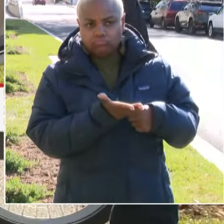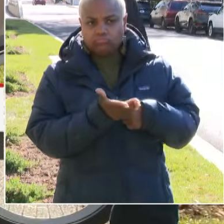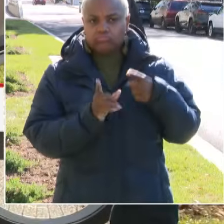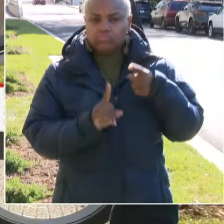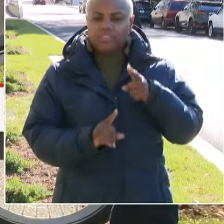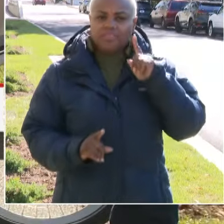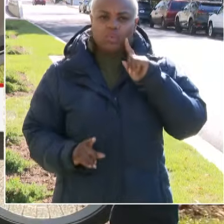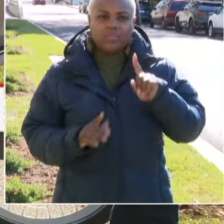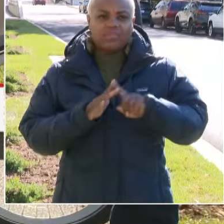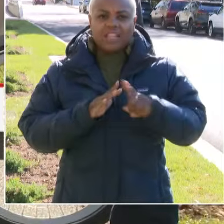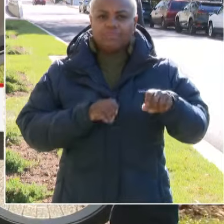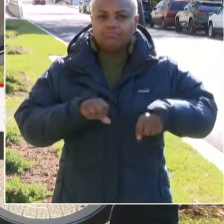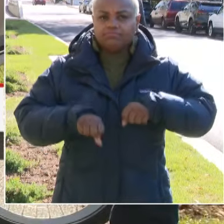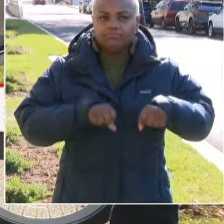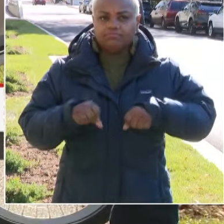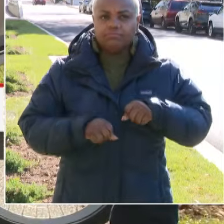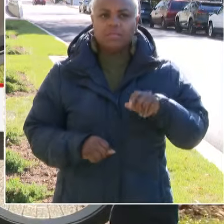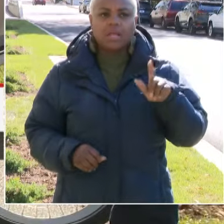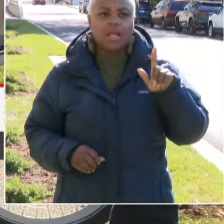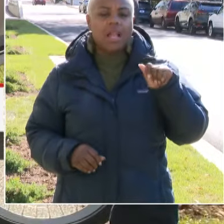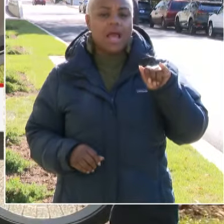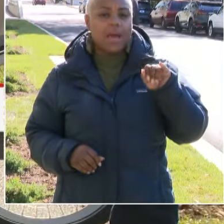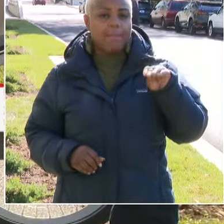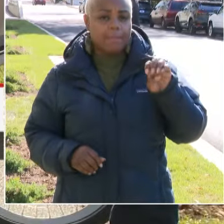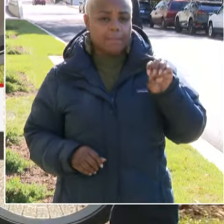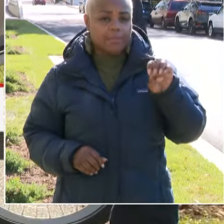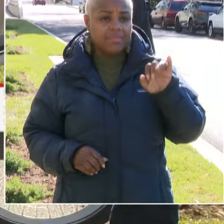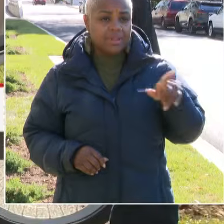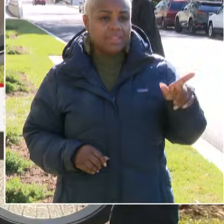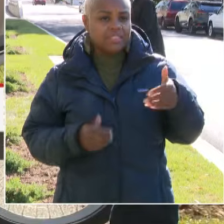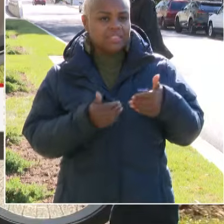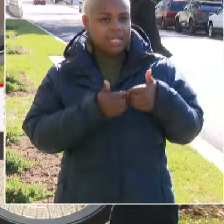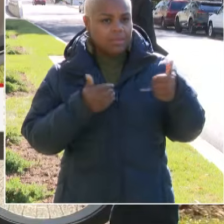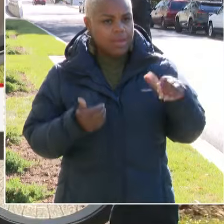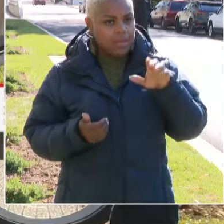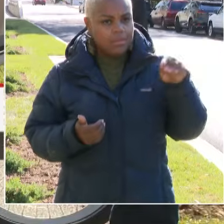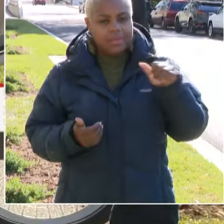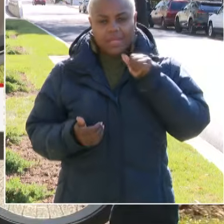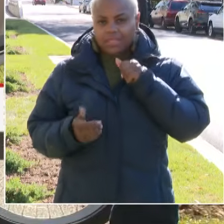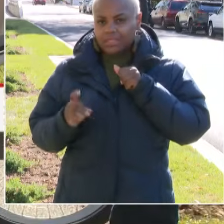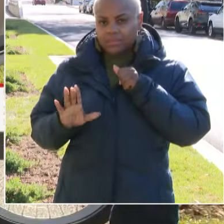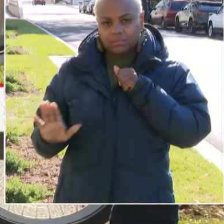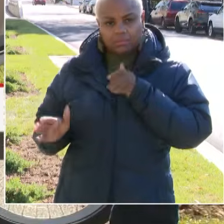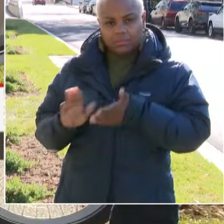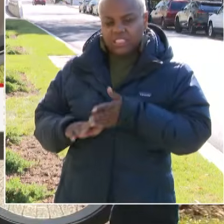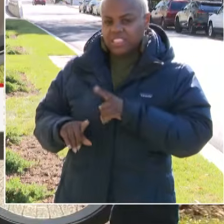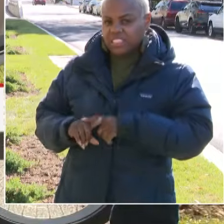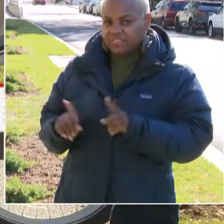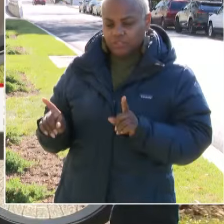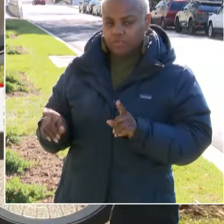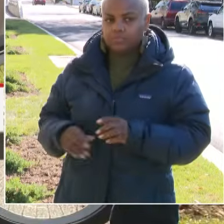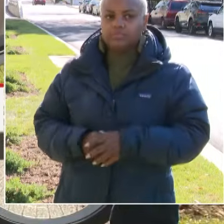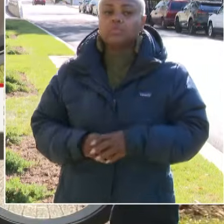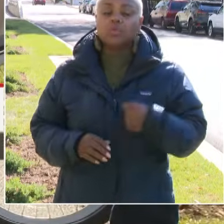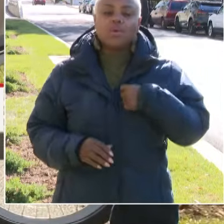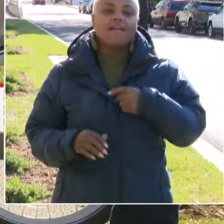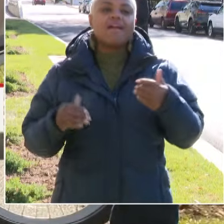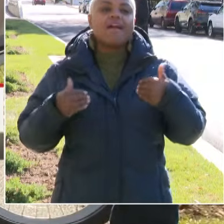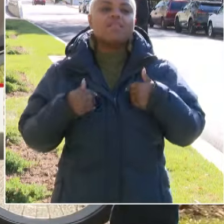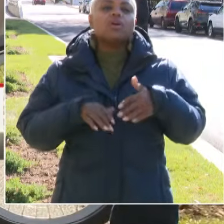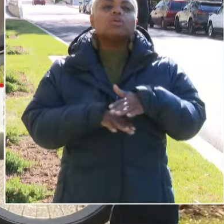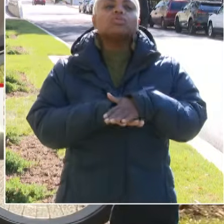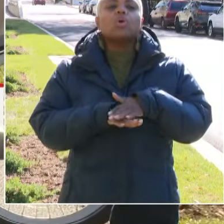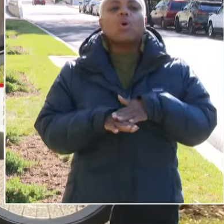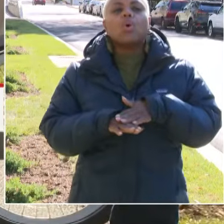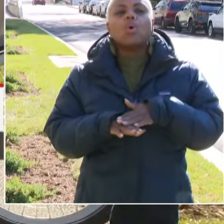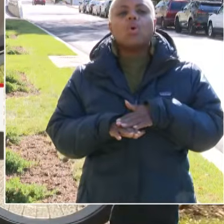it is not actually run by the district. They know of our concerns. We've created some slow zones in areas,